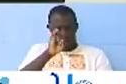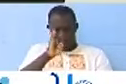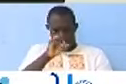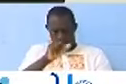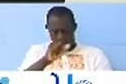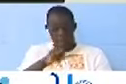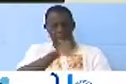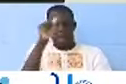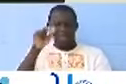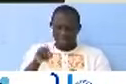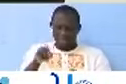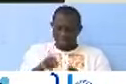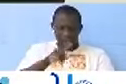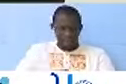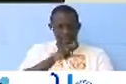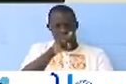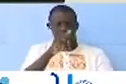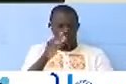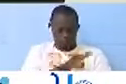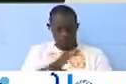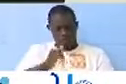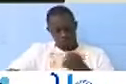institution.